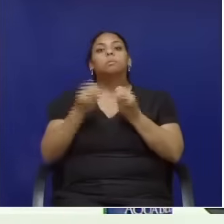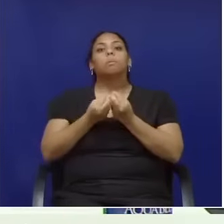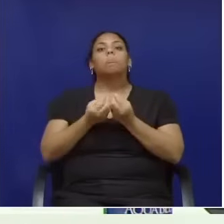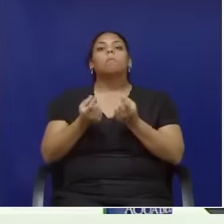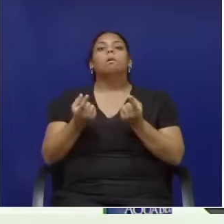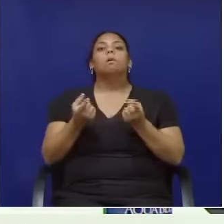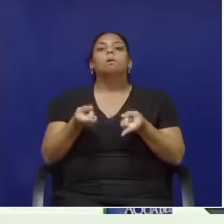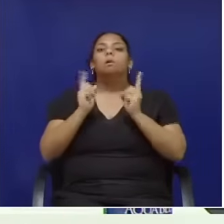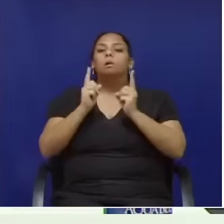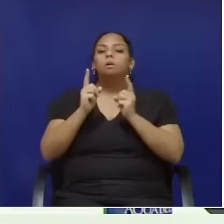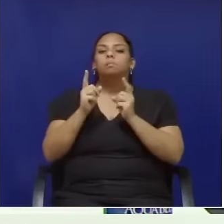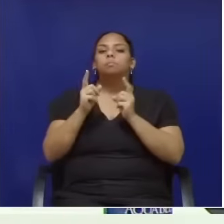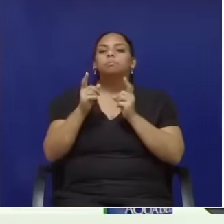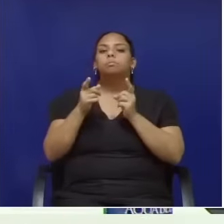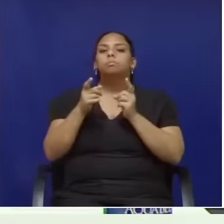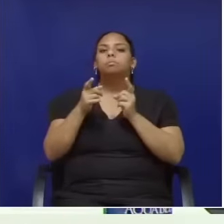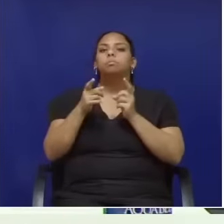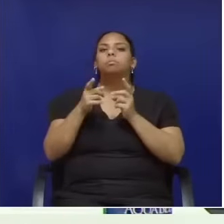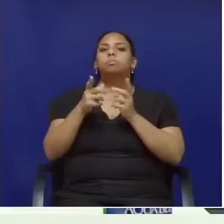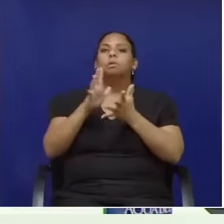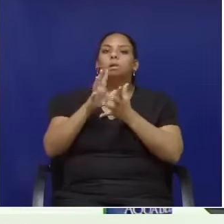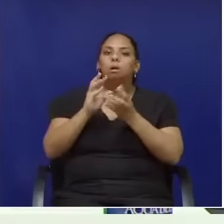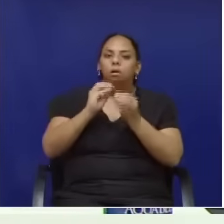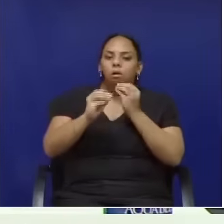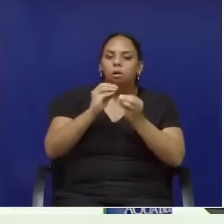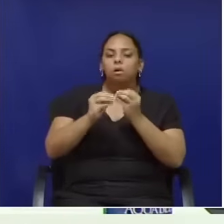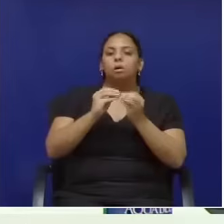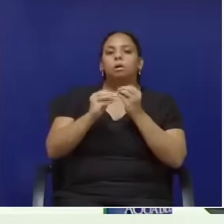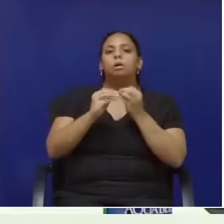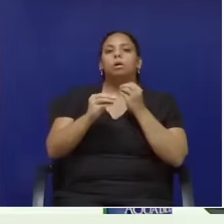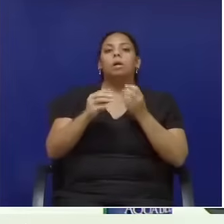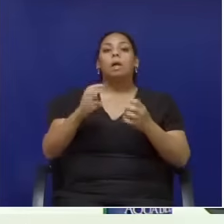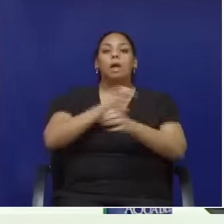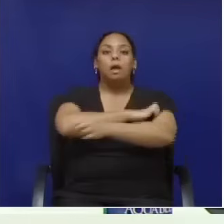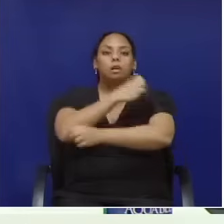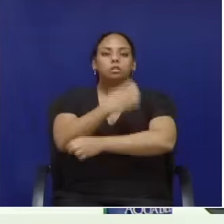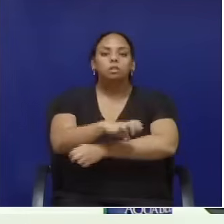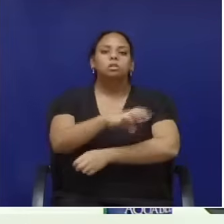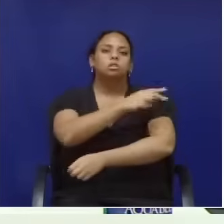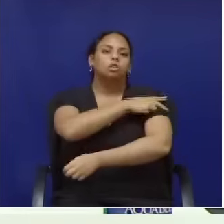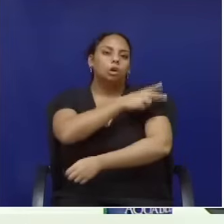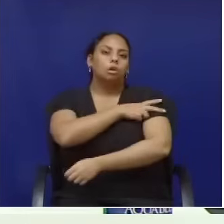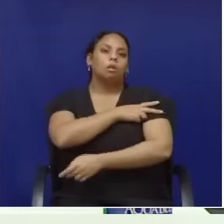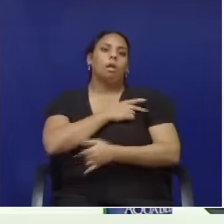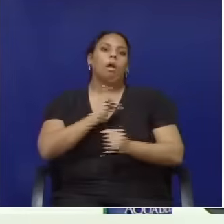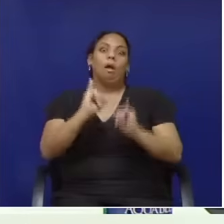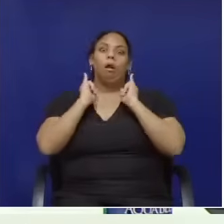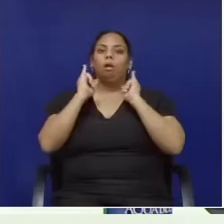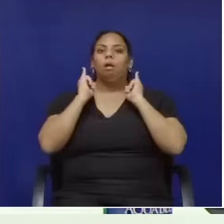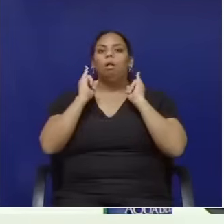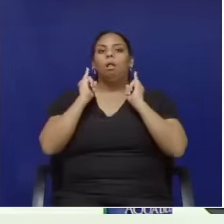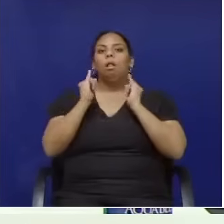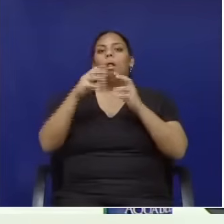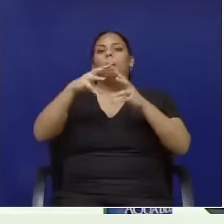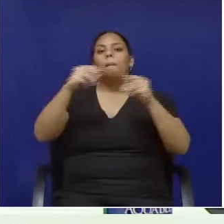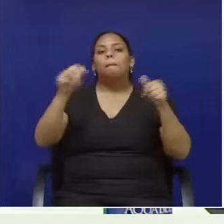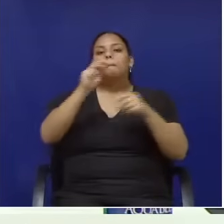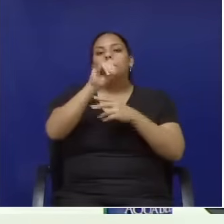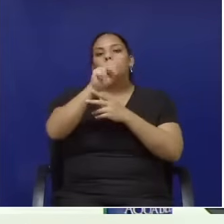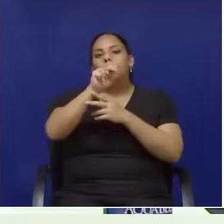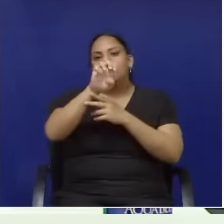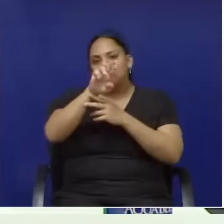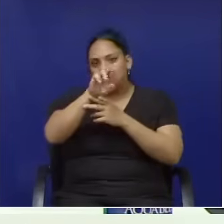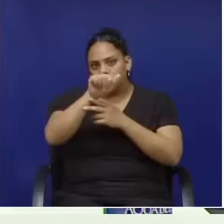resilience, recovery, debt sustainability, energy security, and critical minerals, focusing on